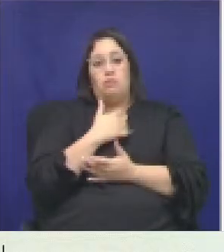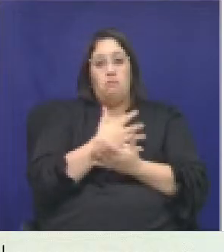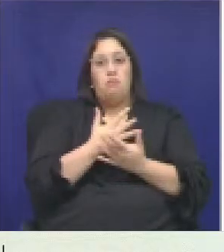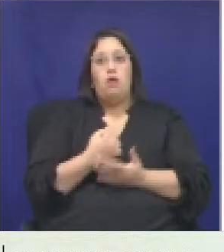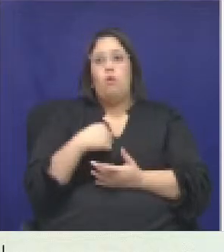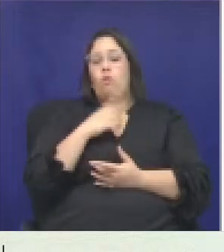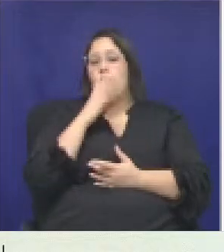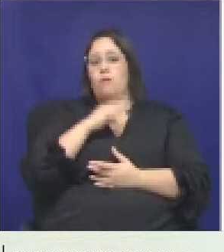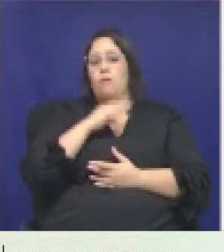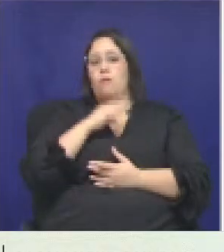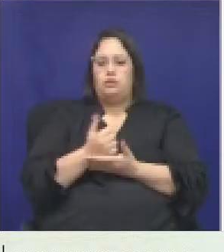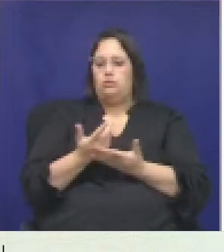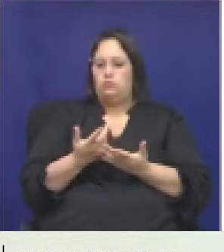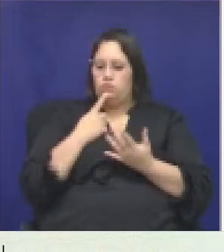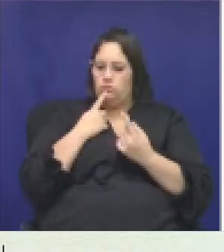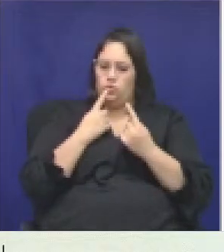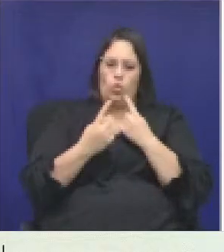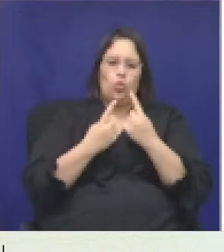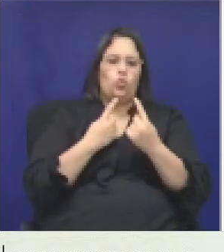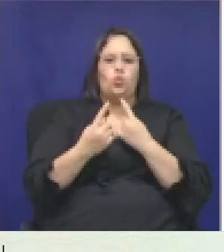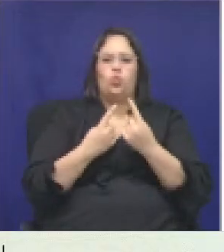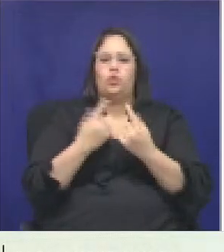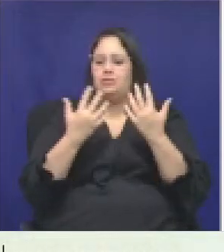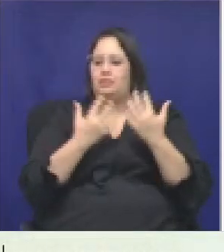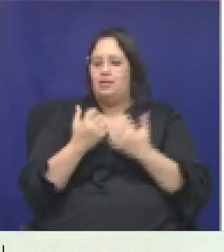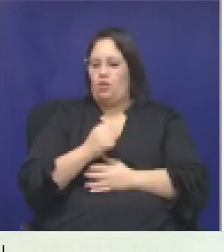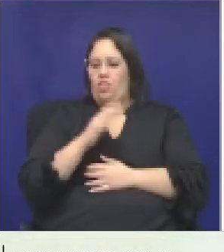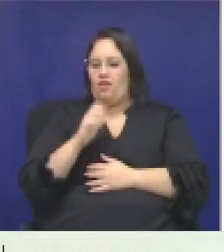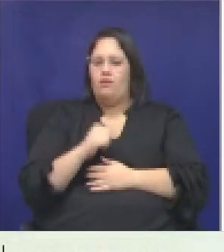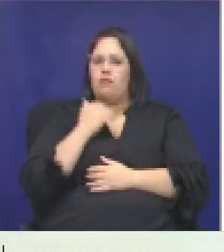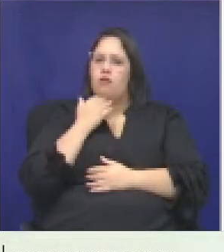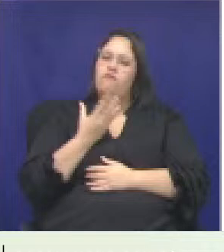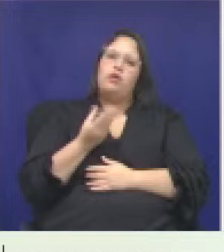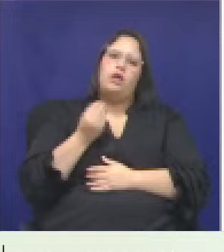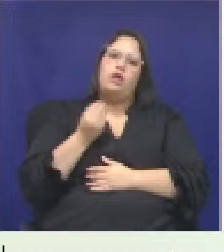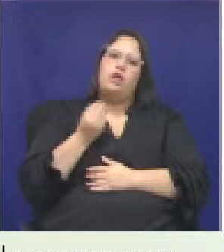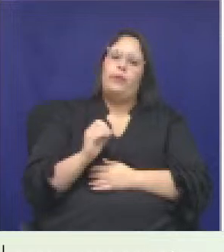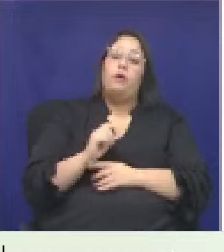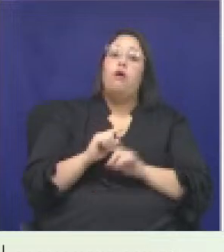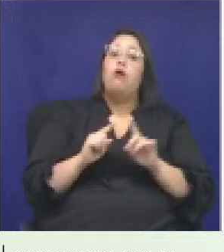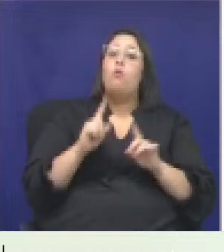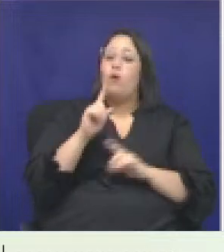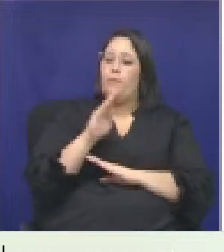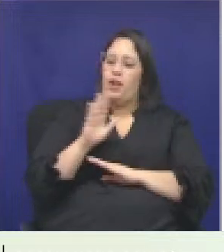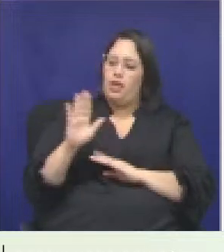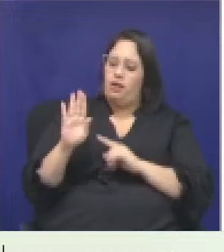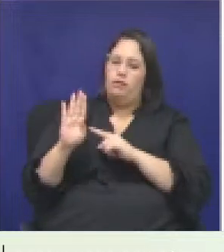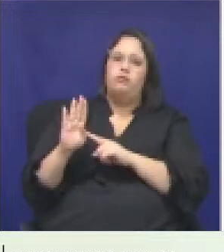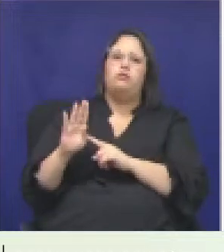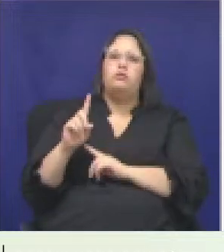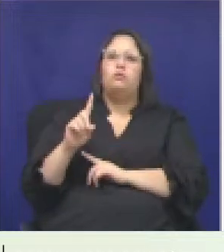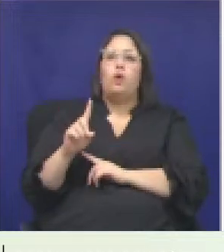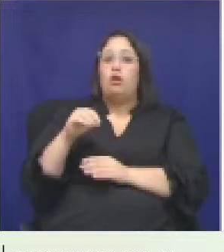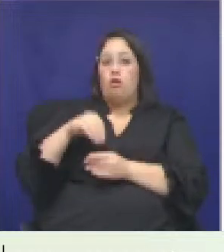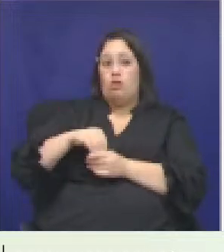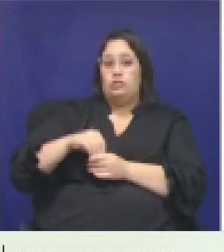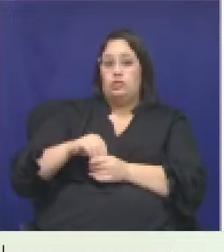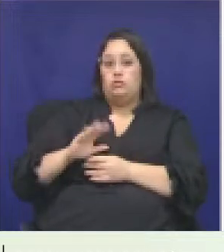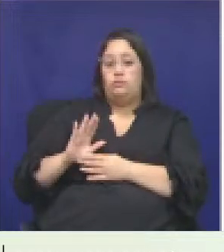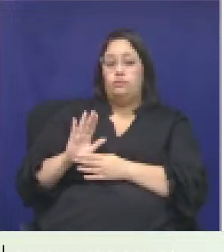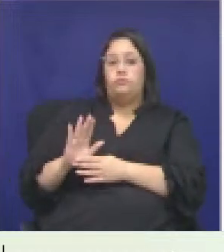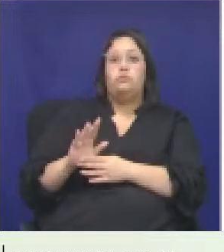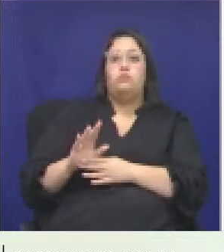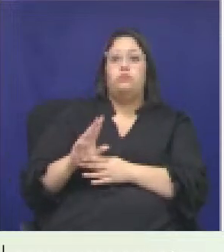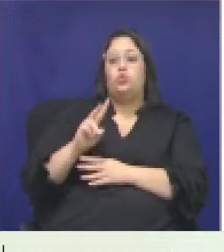sit here and talk and say Stats SA is not getting enough. R1 billion in the context of